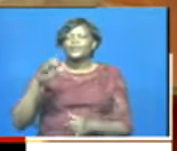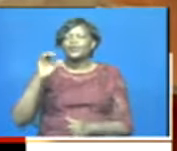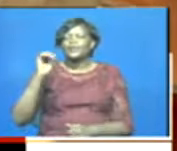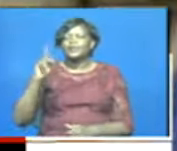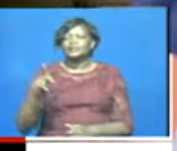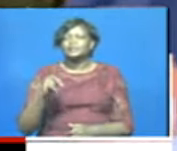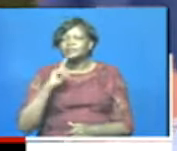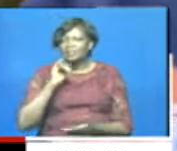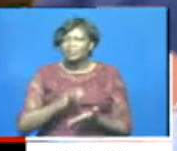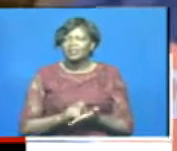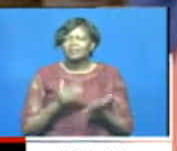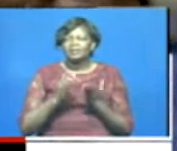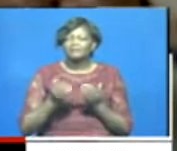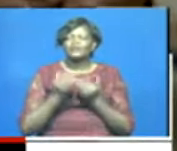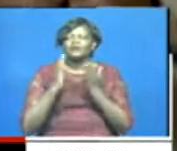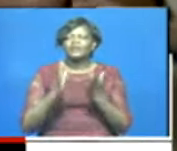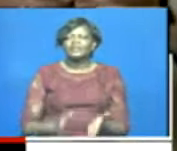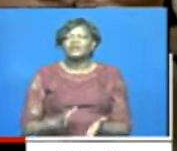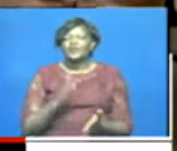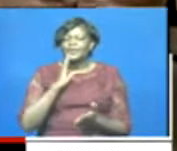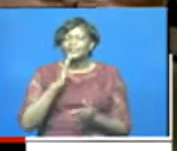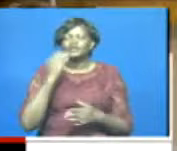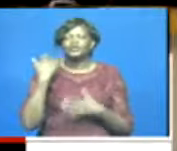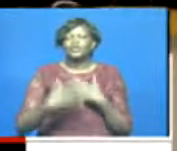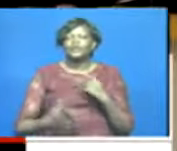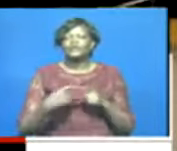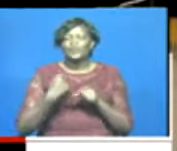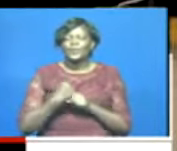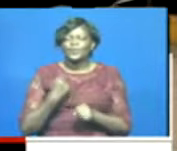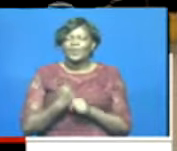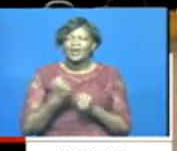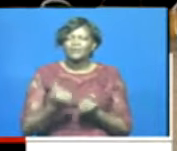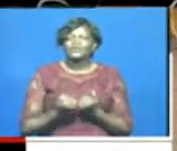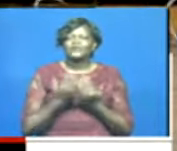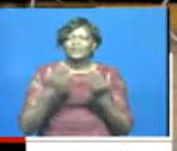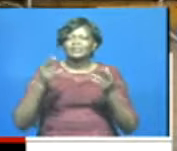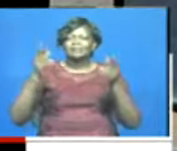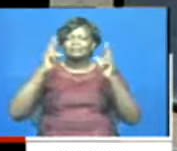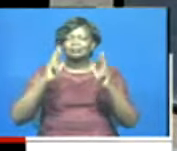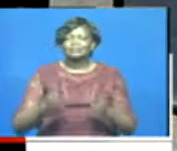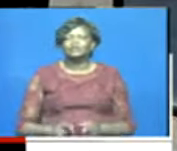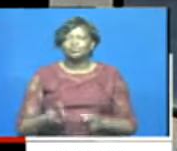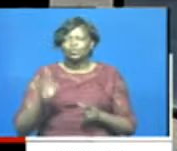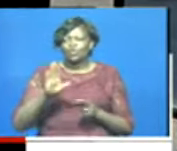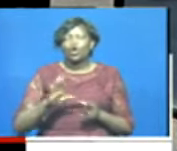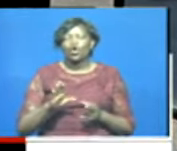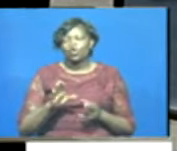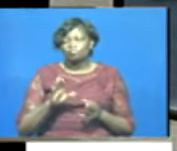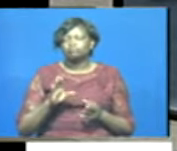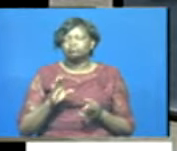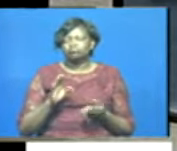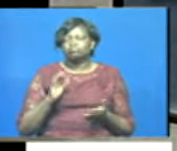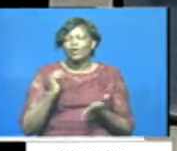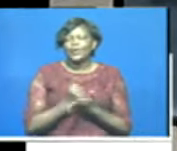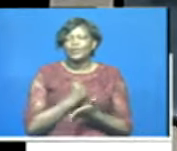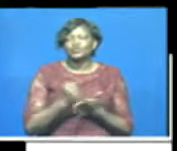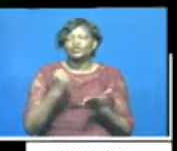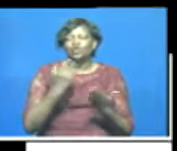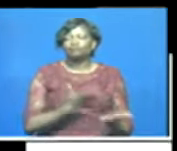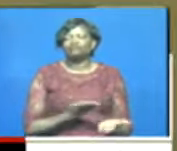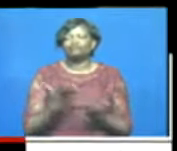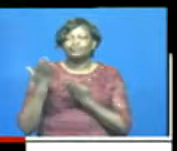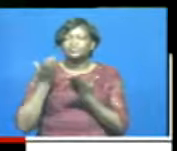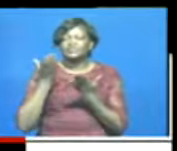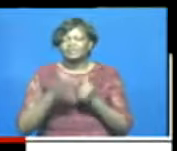the service providers have been stopped from operating and providing international or local postal and courier services. Companies